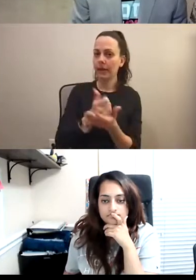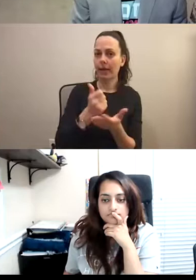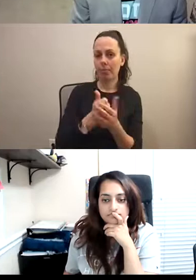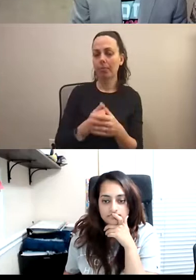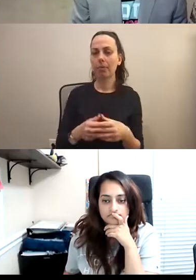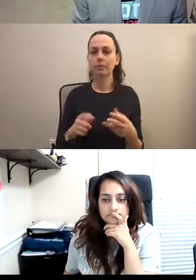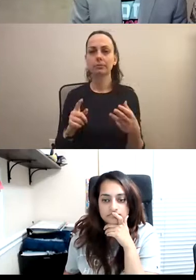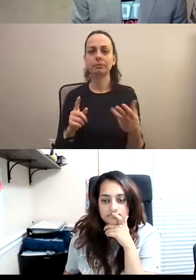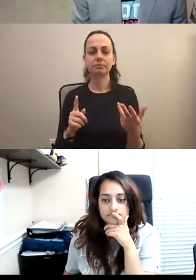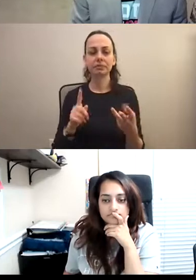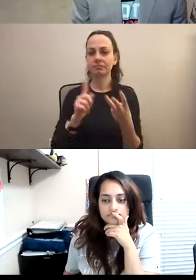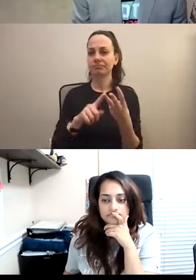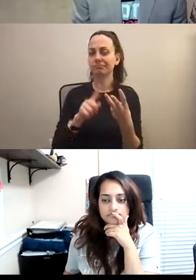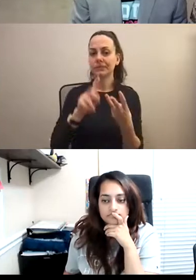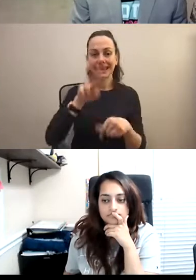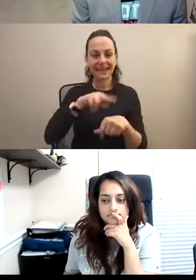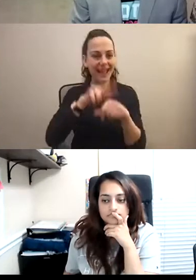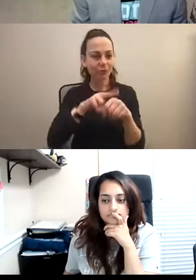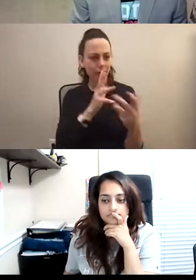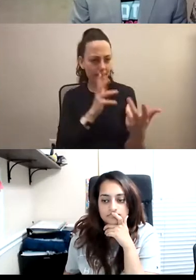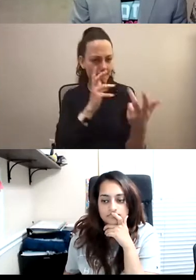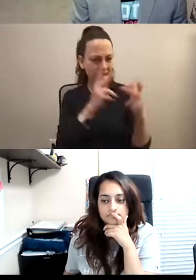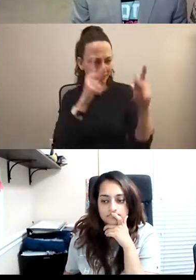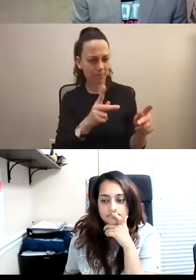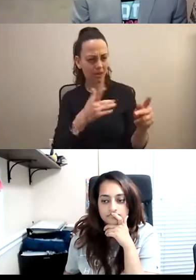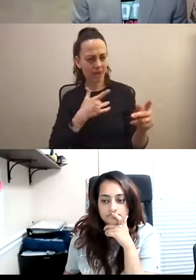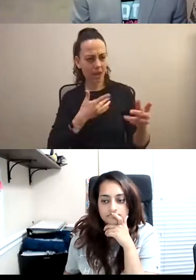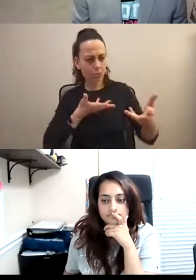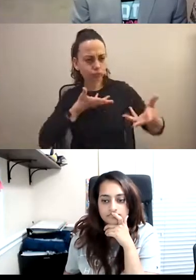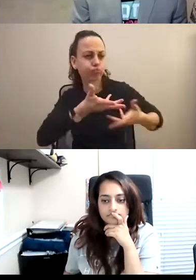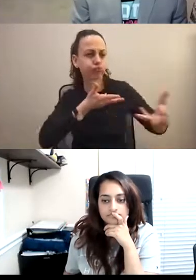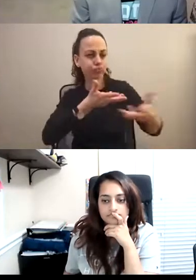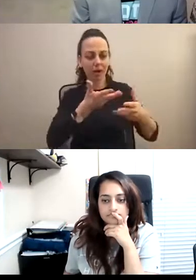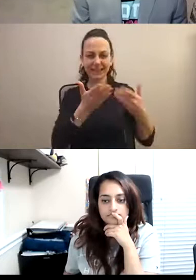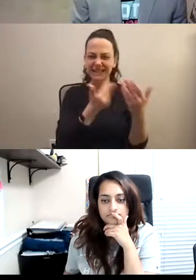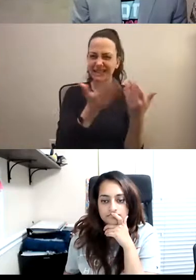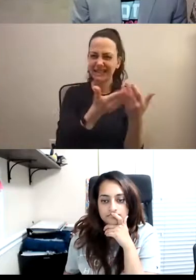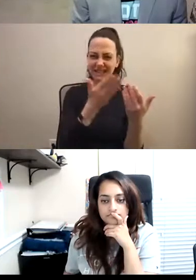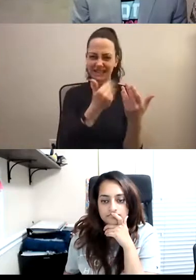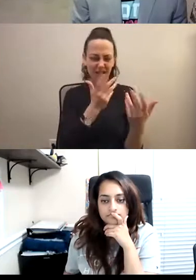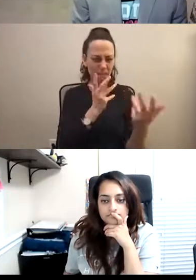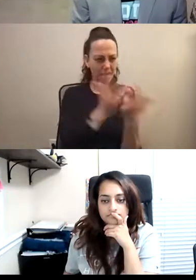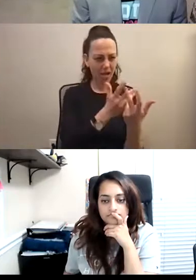Naturally finding people that I rock with, that I don't have to feel like I'm forcing a relationship with,